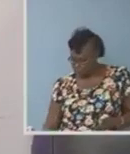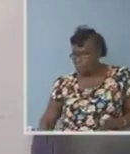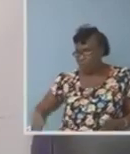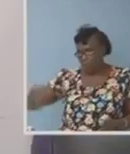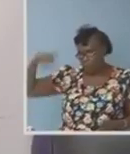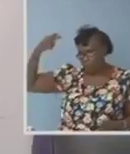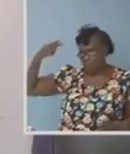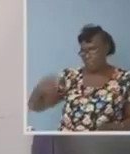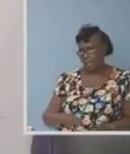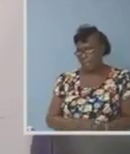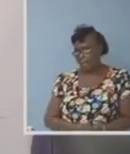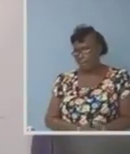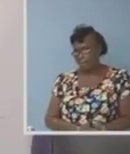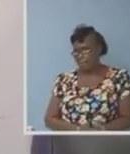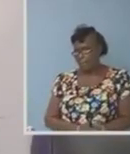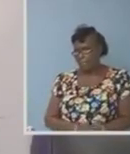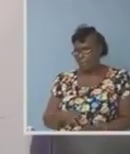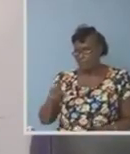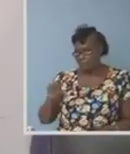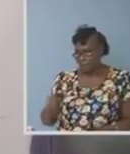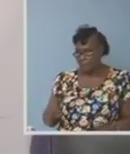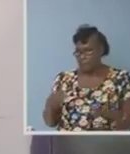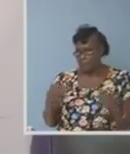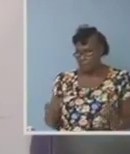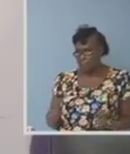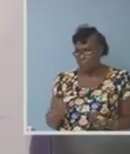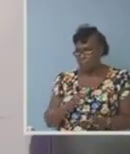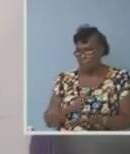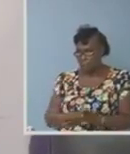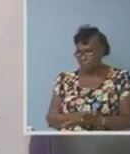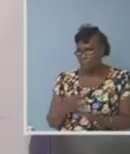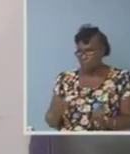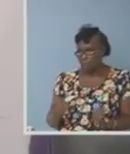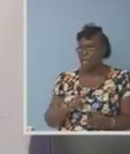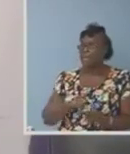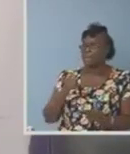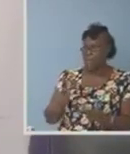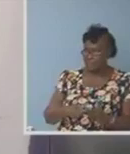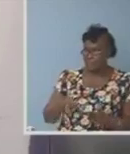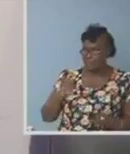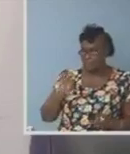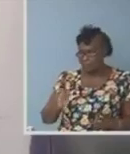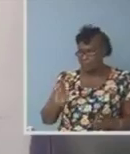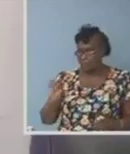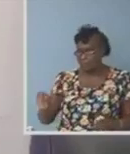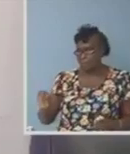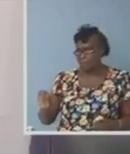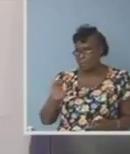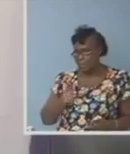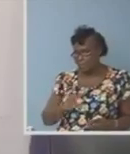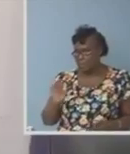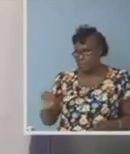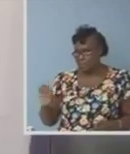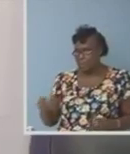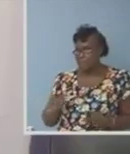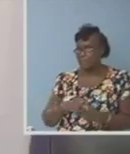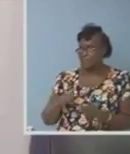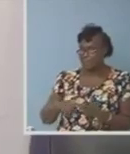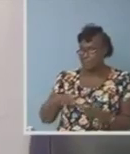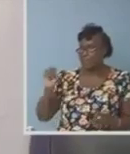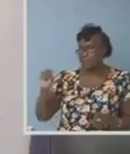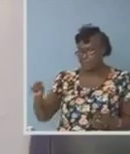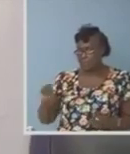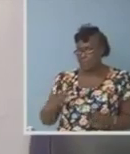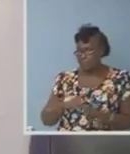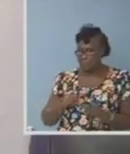we are distributing to primary school principals, and we move on to the early childhood, the primary, secondary, and the